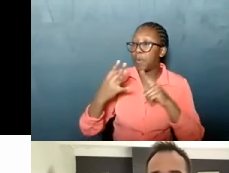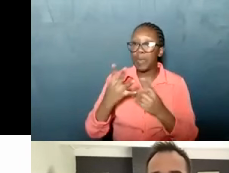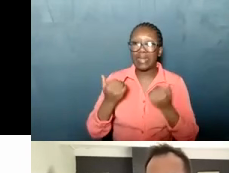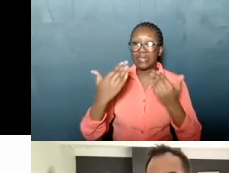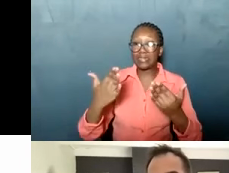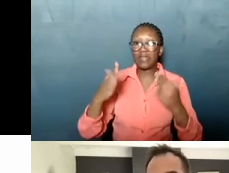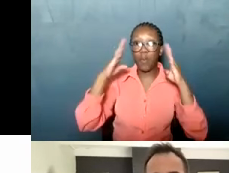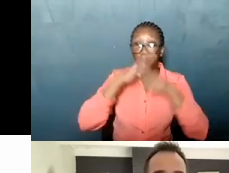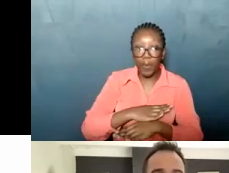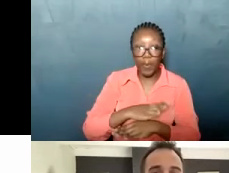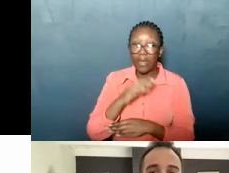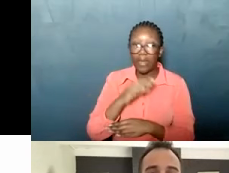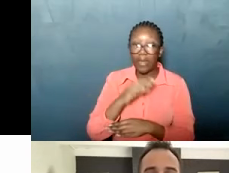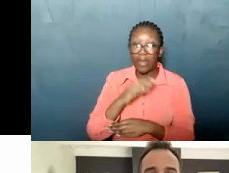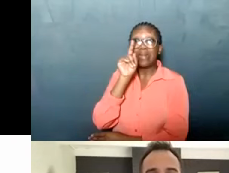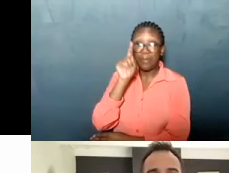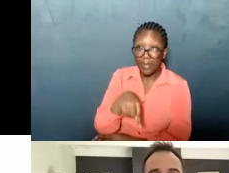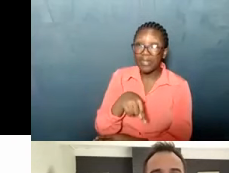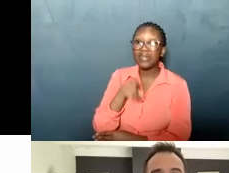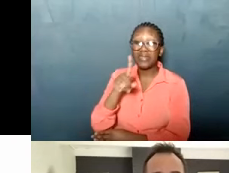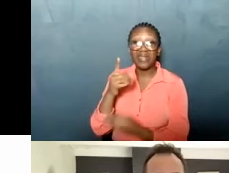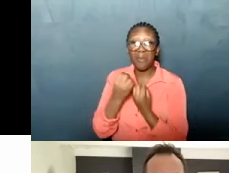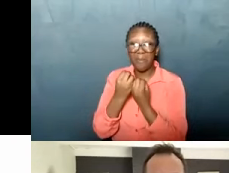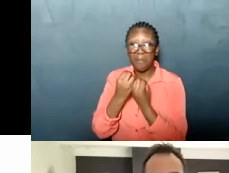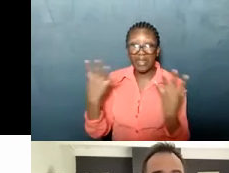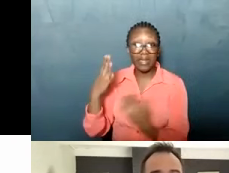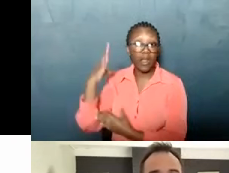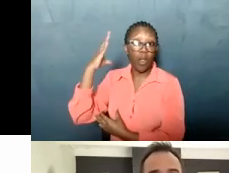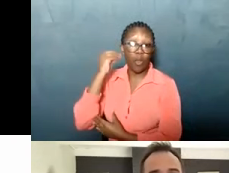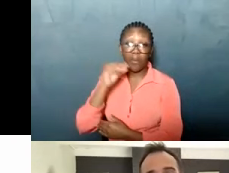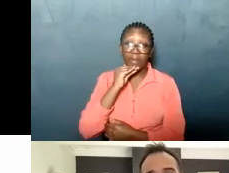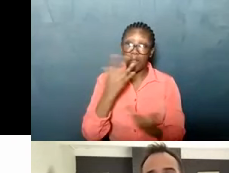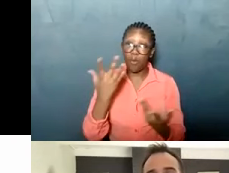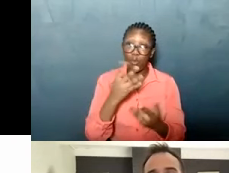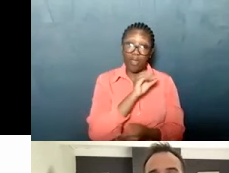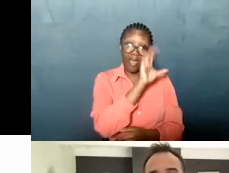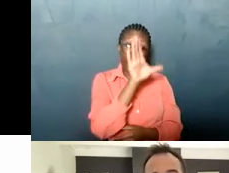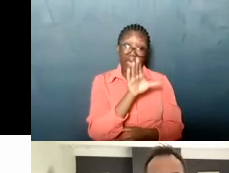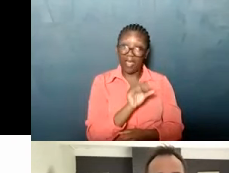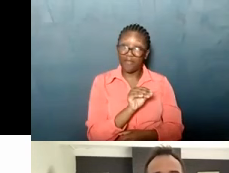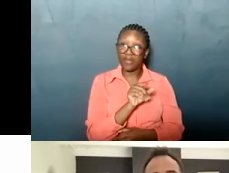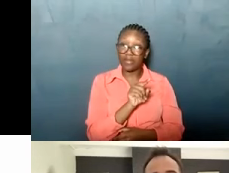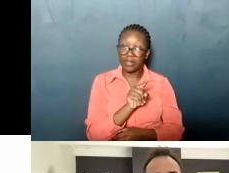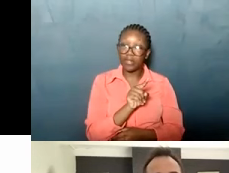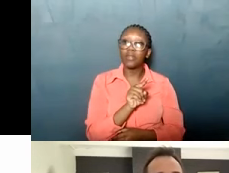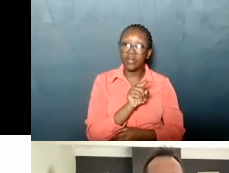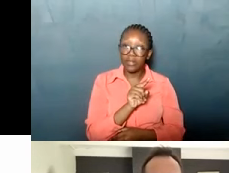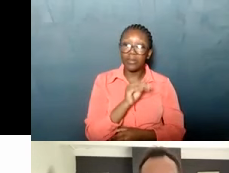the annual cost of unaddressed hearing loss on the African continent is estimated to be a